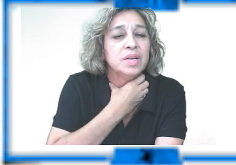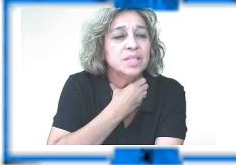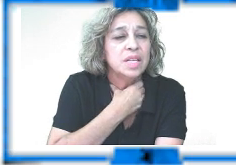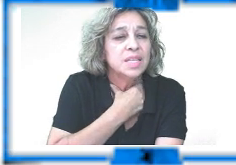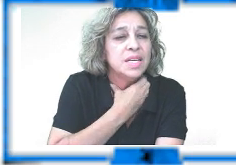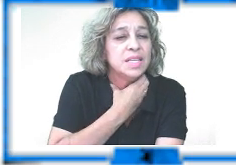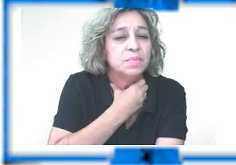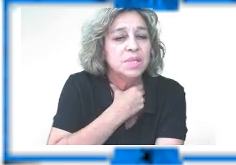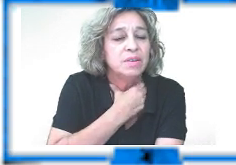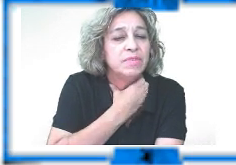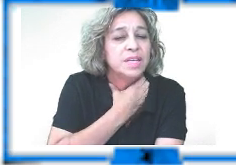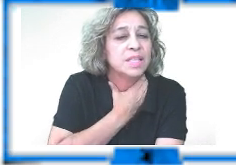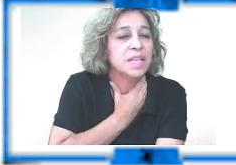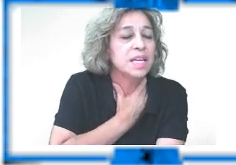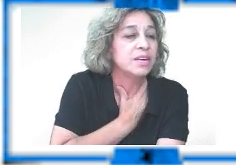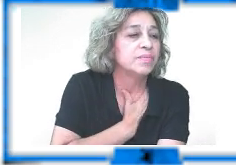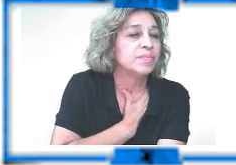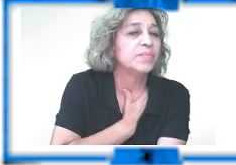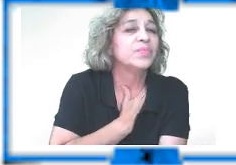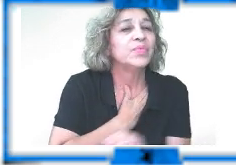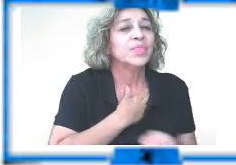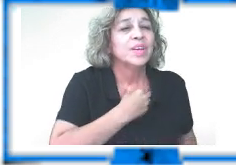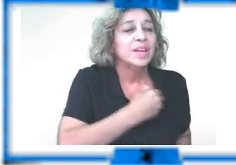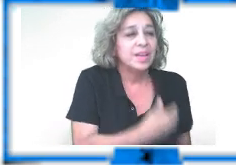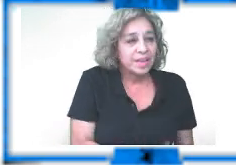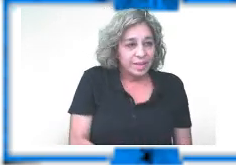AMLO consolidates himself as a leader.